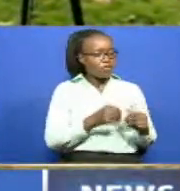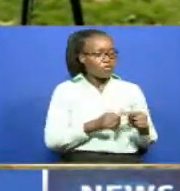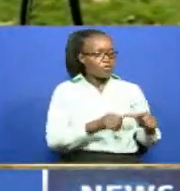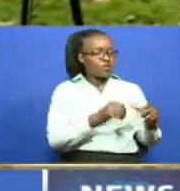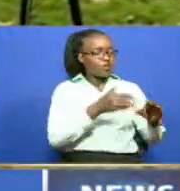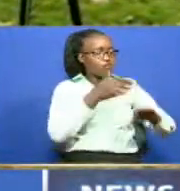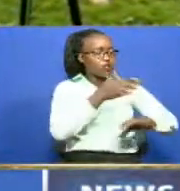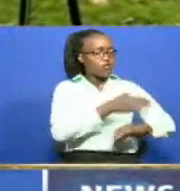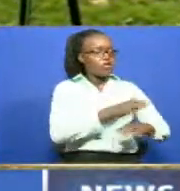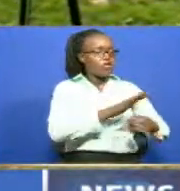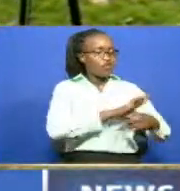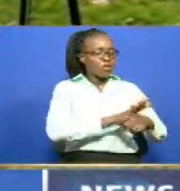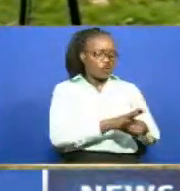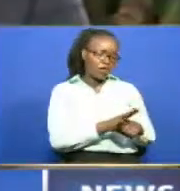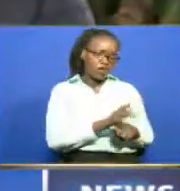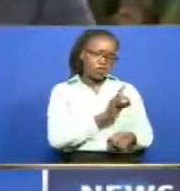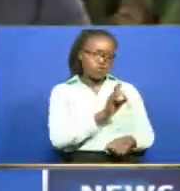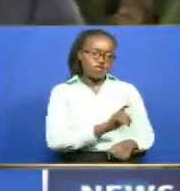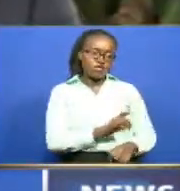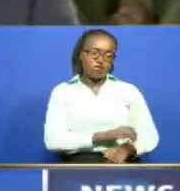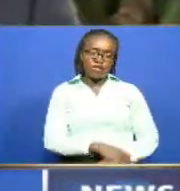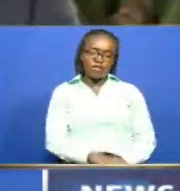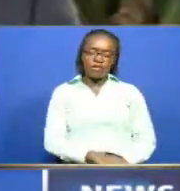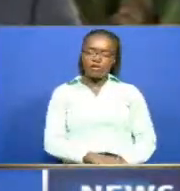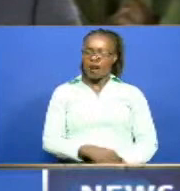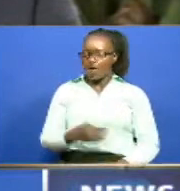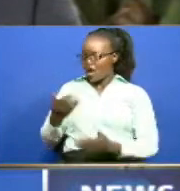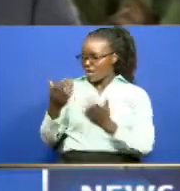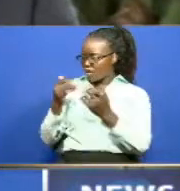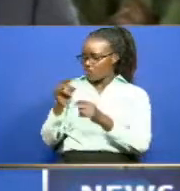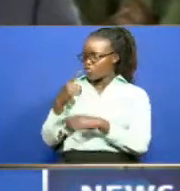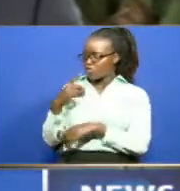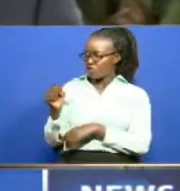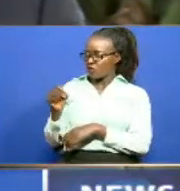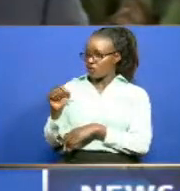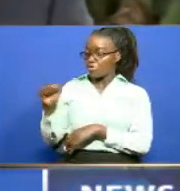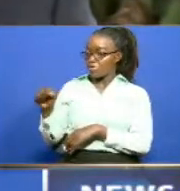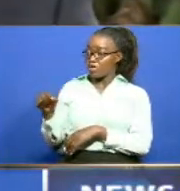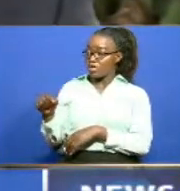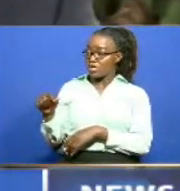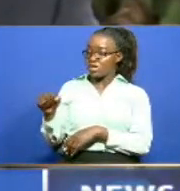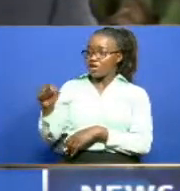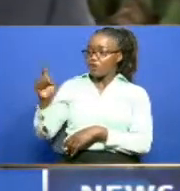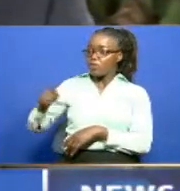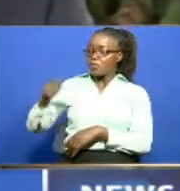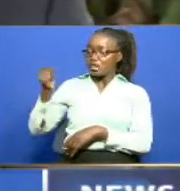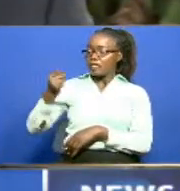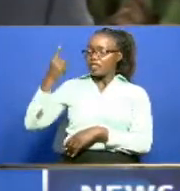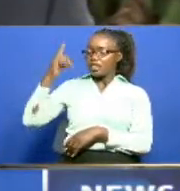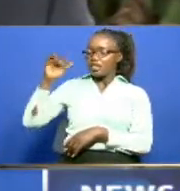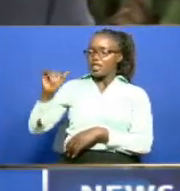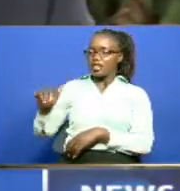beyond COVID-19? I hope so, because I think we need to understand that